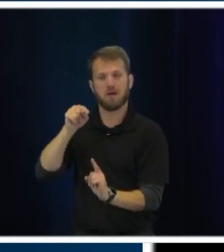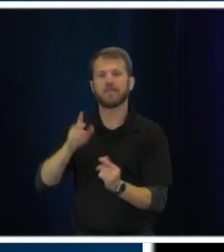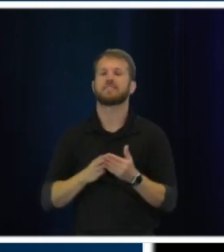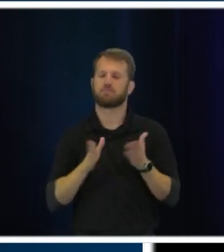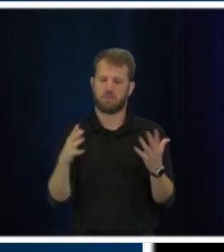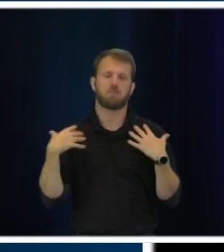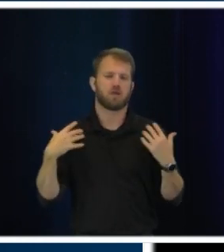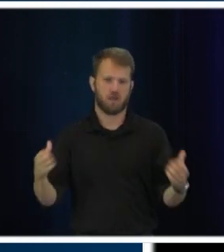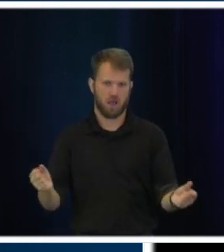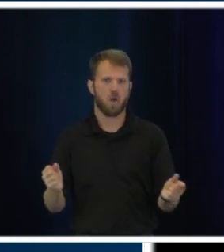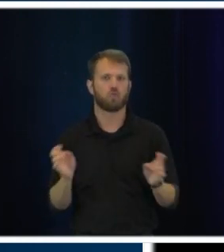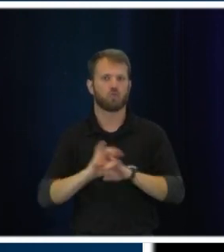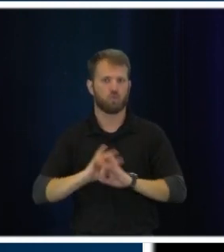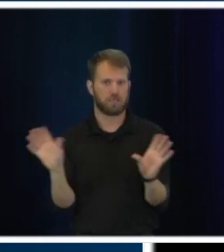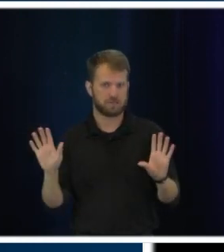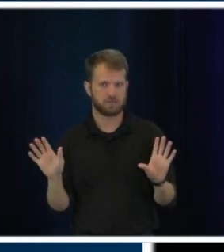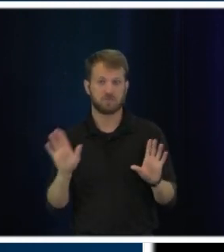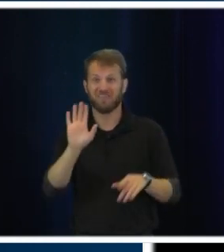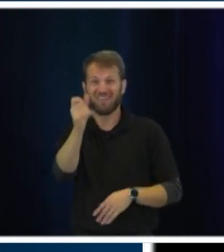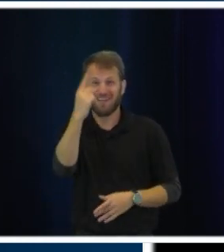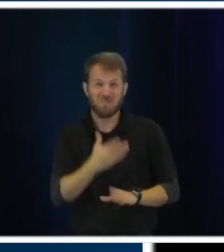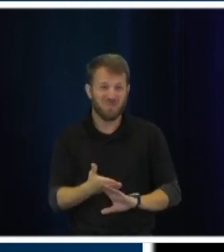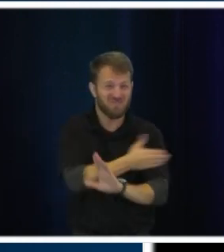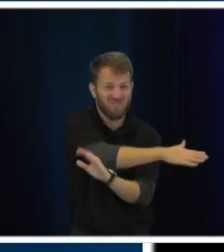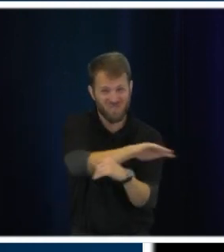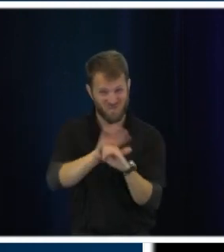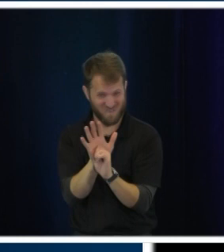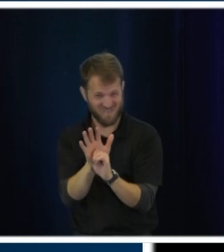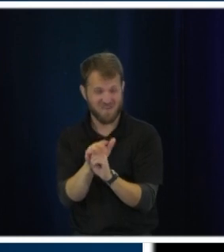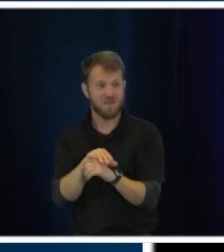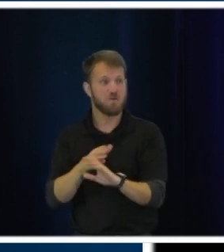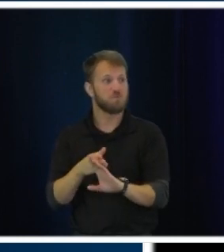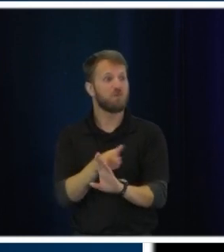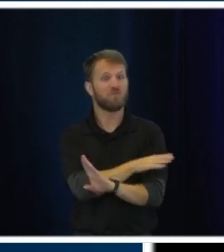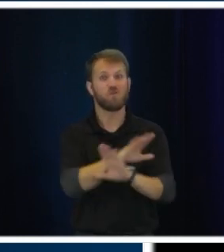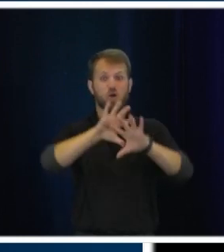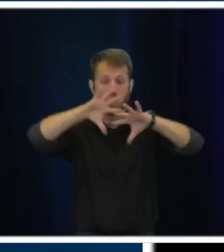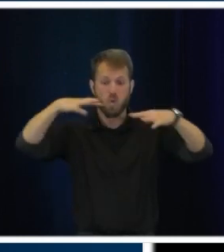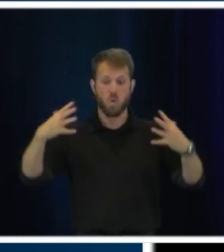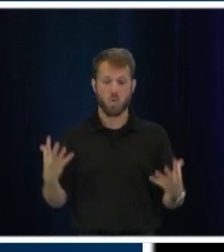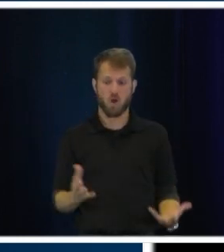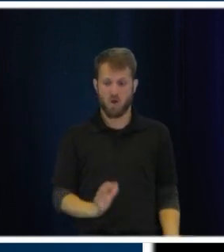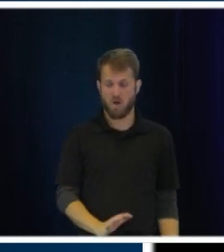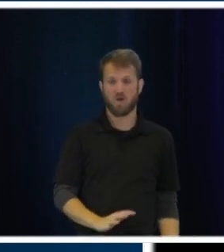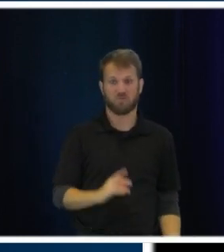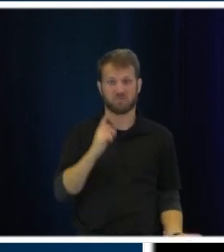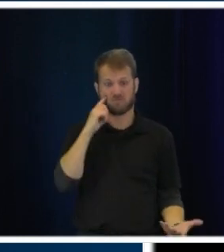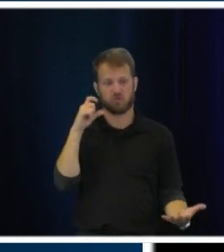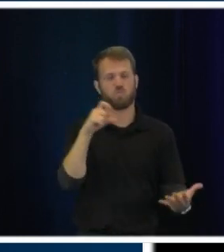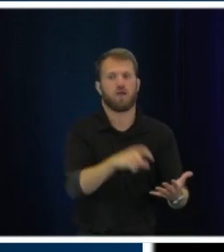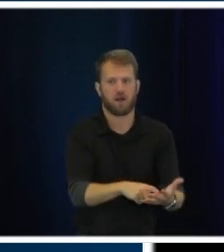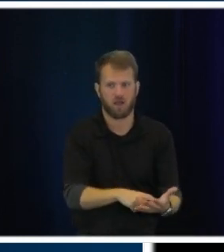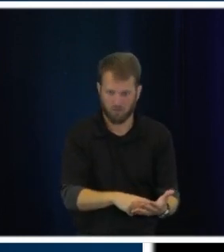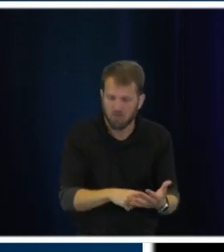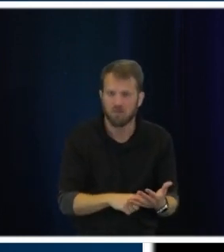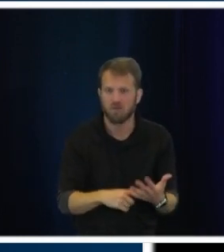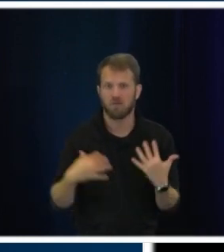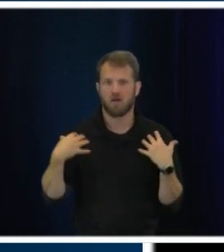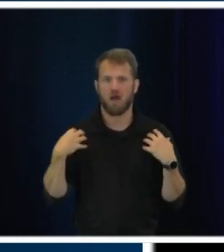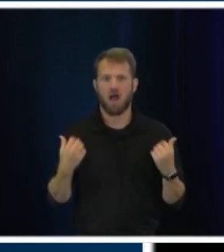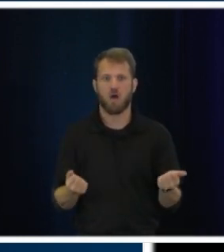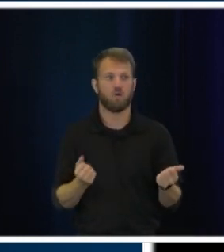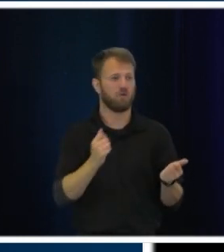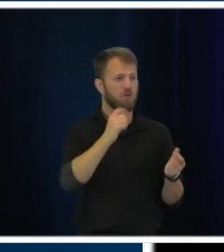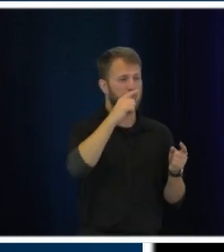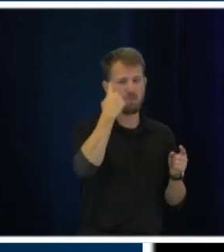And again, this was before the pandemic, before the world saw the disparities that occur in health between blacks